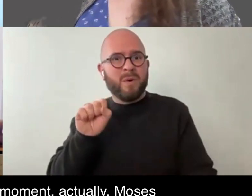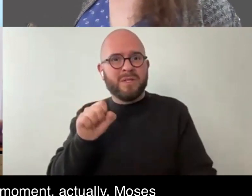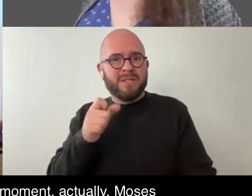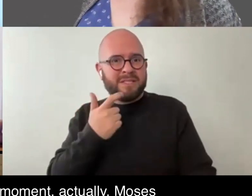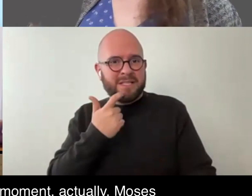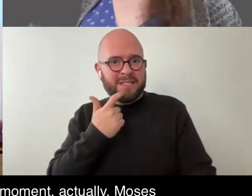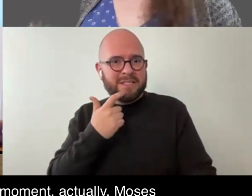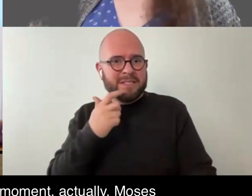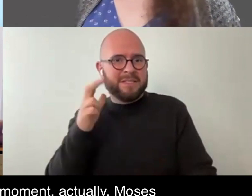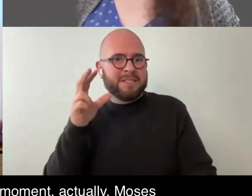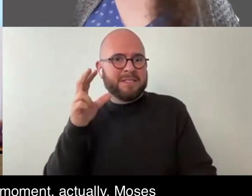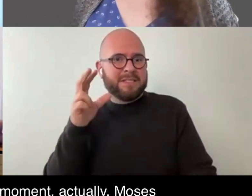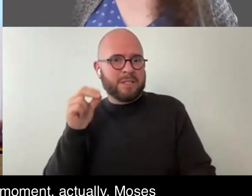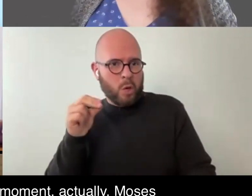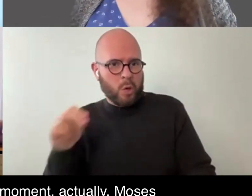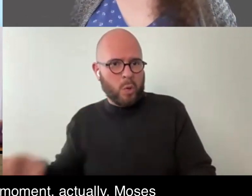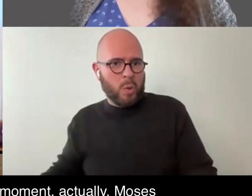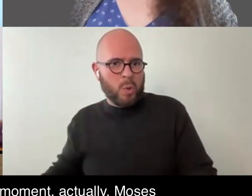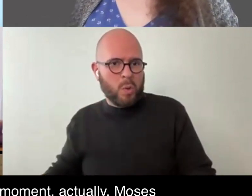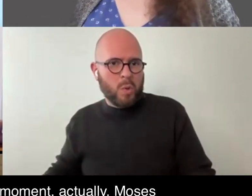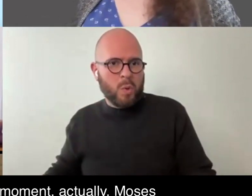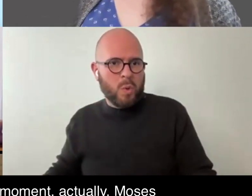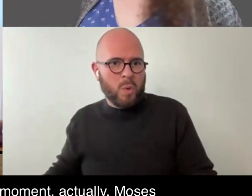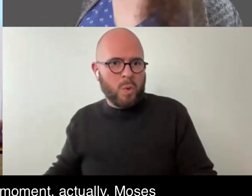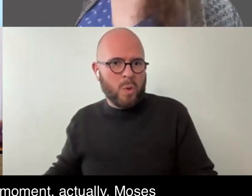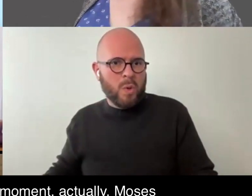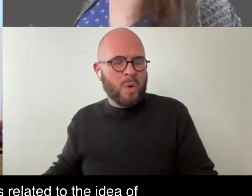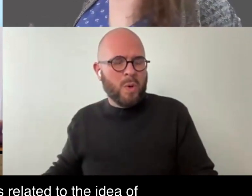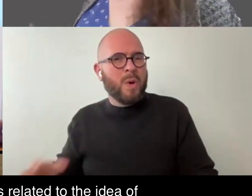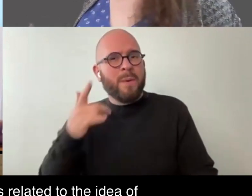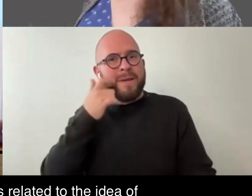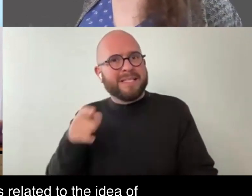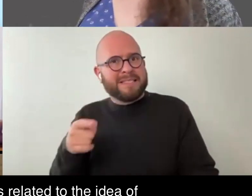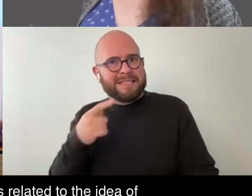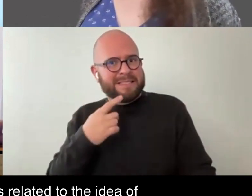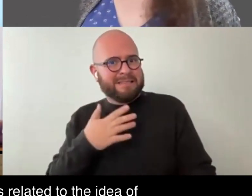says that his disability,